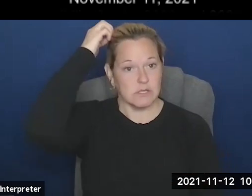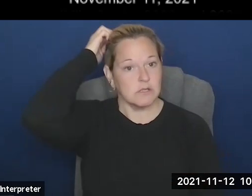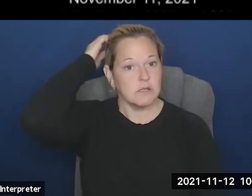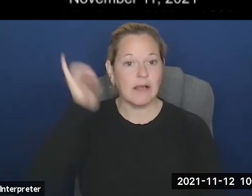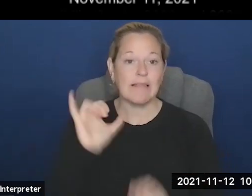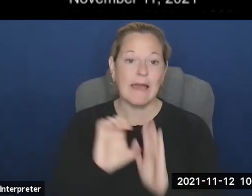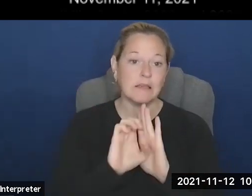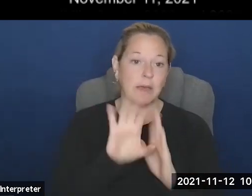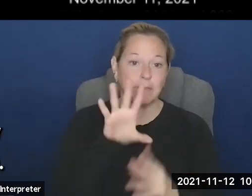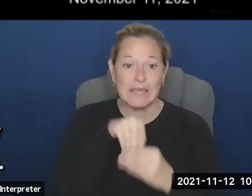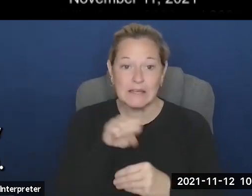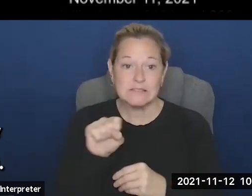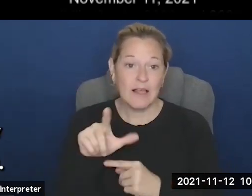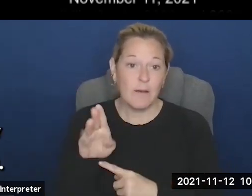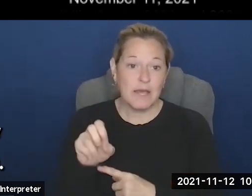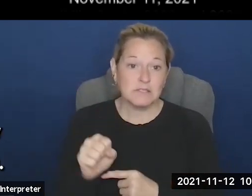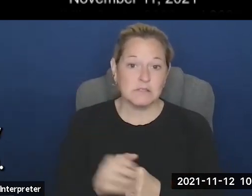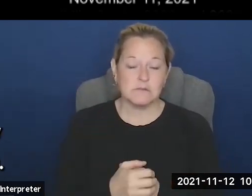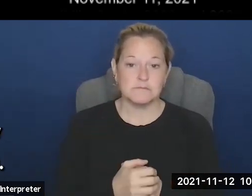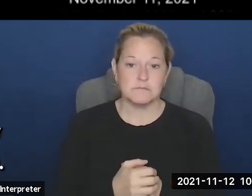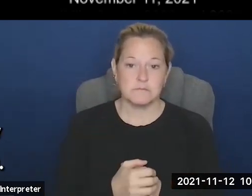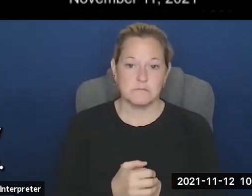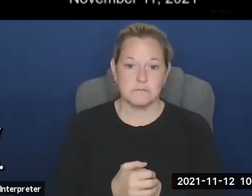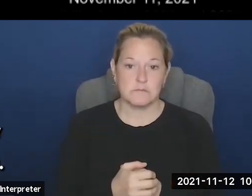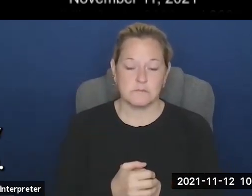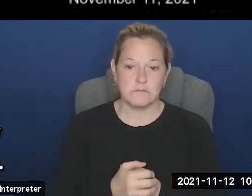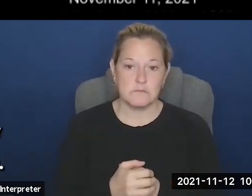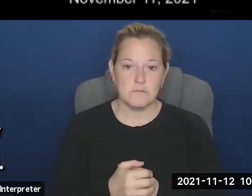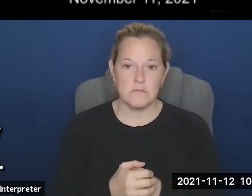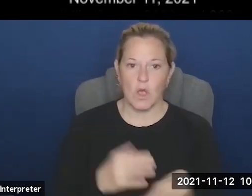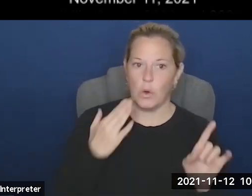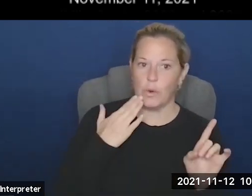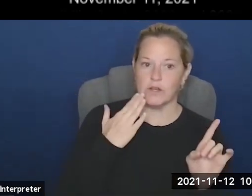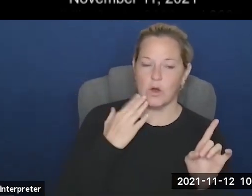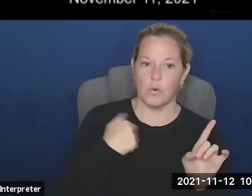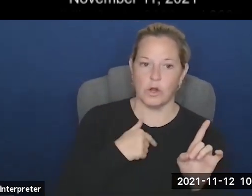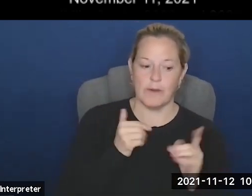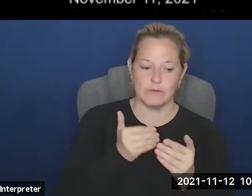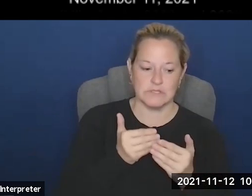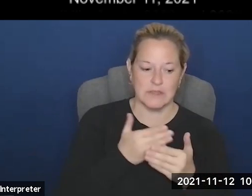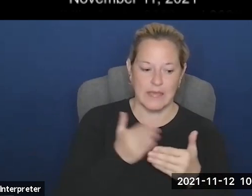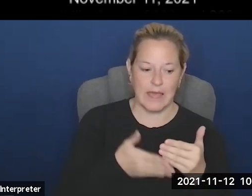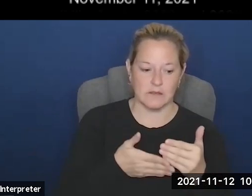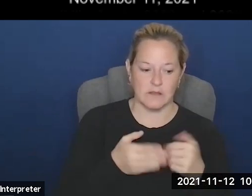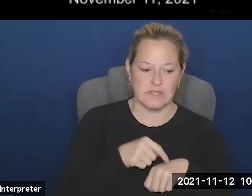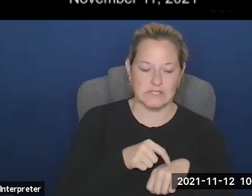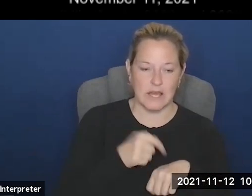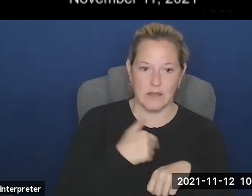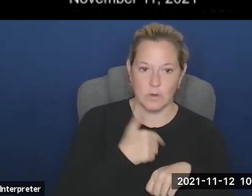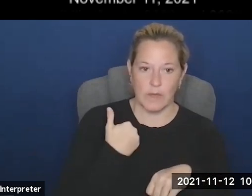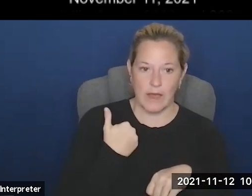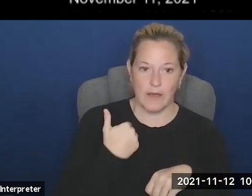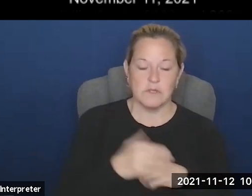take this one? Yes, please. I'm going to be brief because I know we're coming to the end of the time we have question and answers, and I see a few more popping up